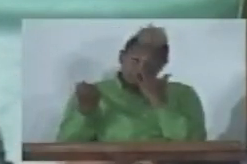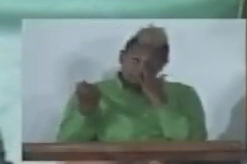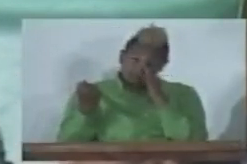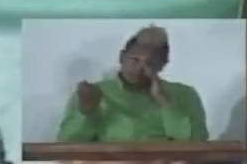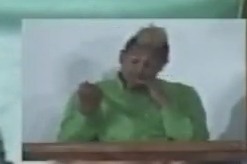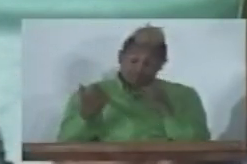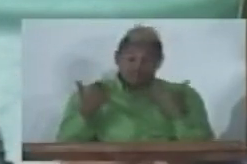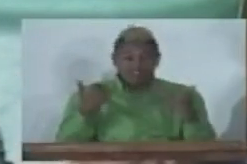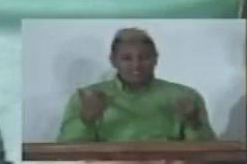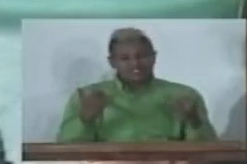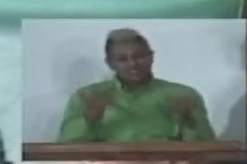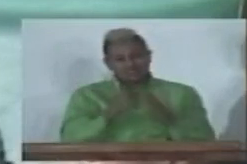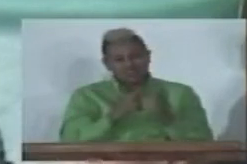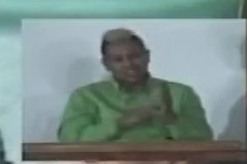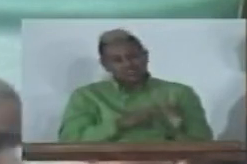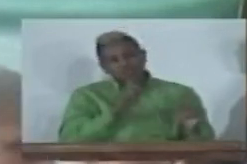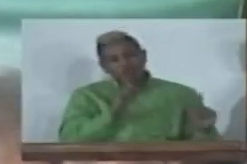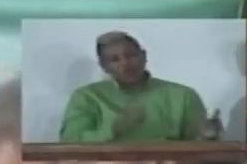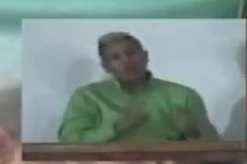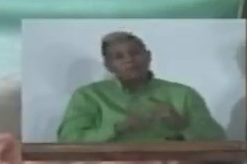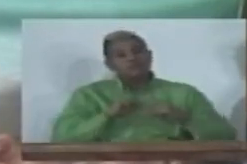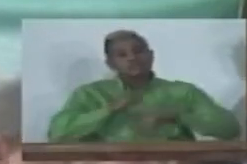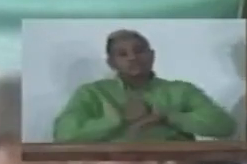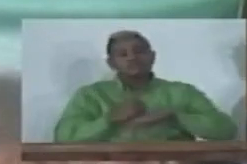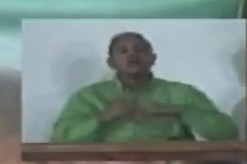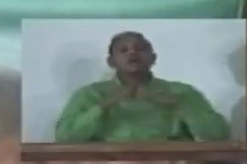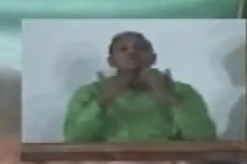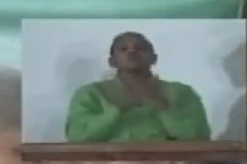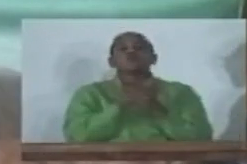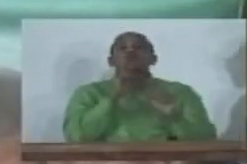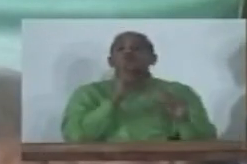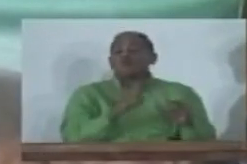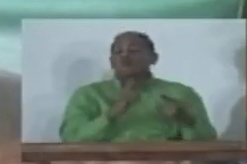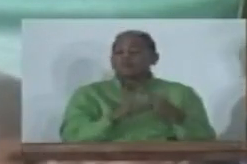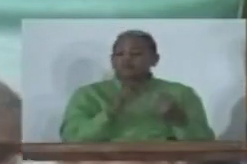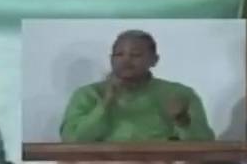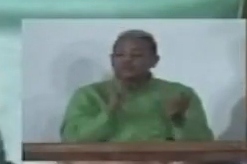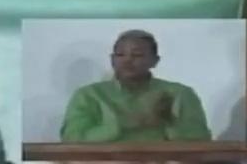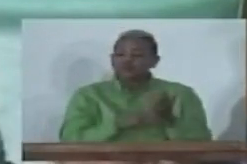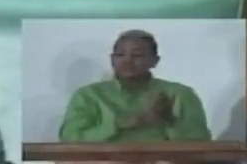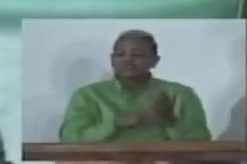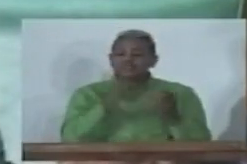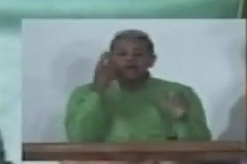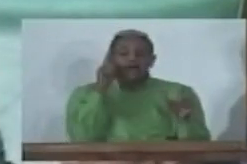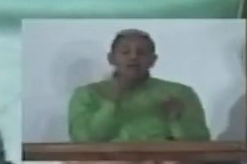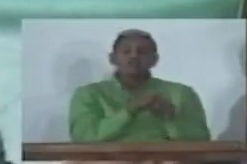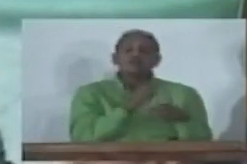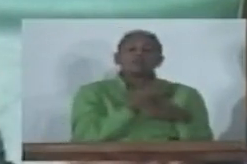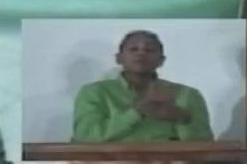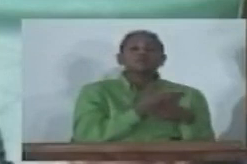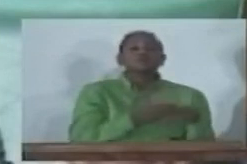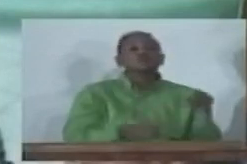regulations and orders, as well as the promulgation of new orders and notices. The agreement between